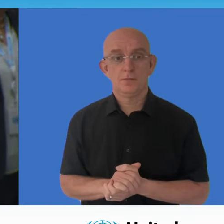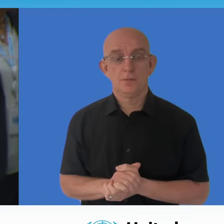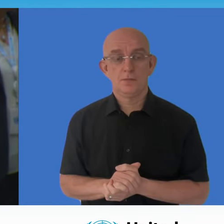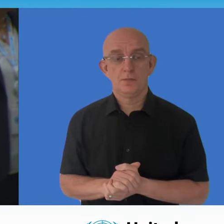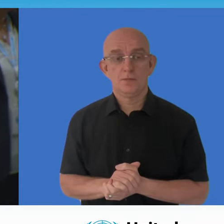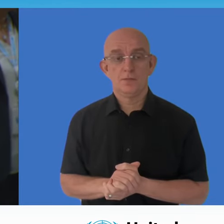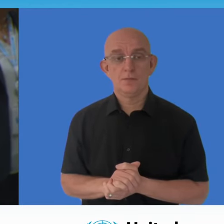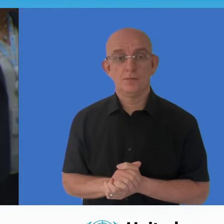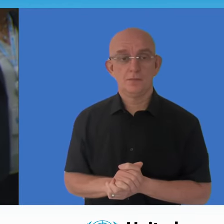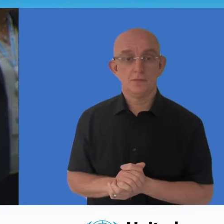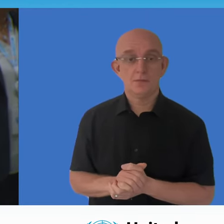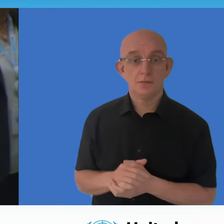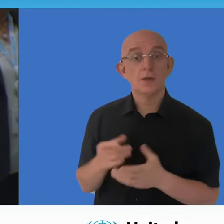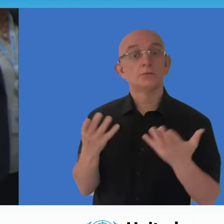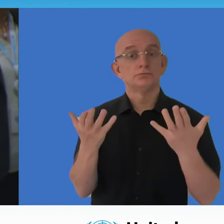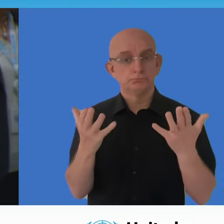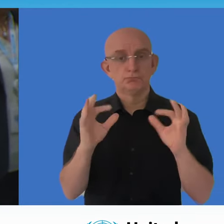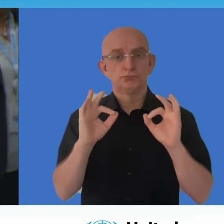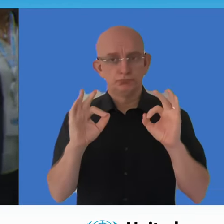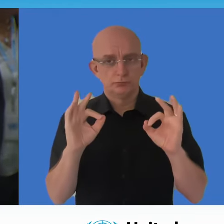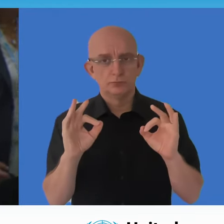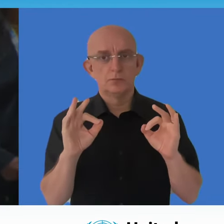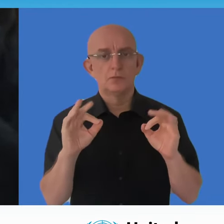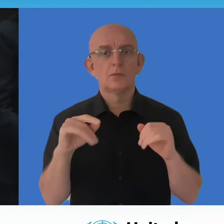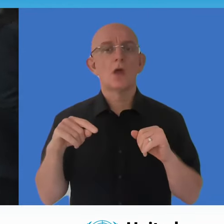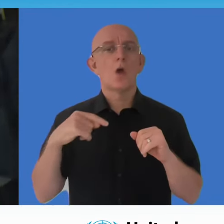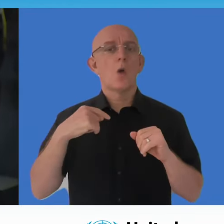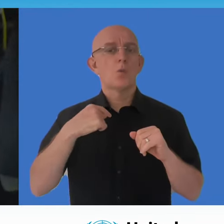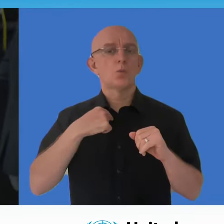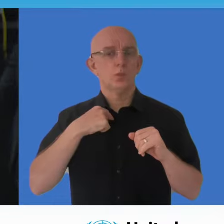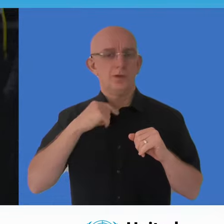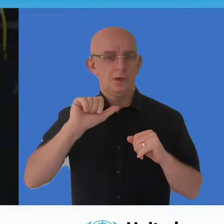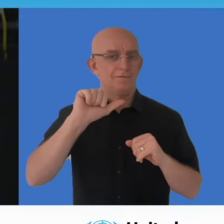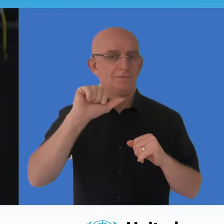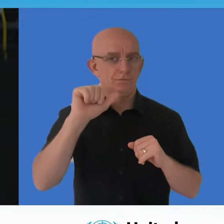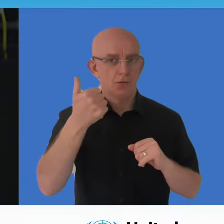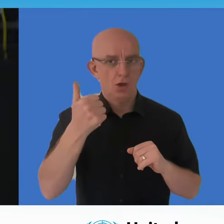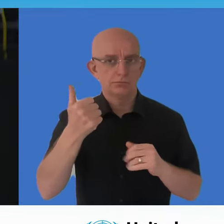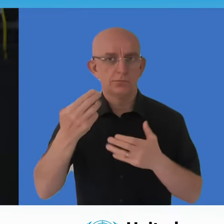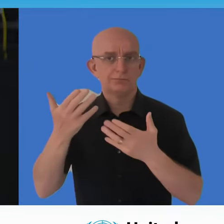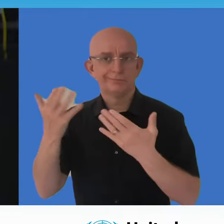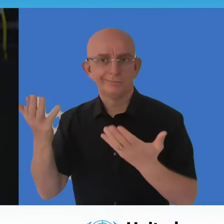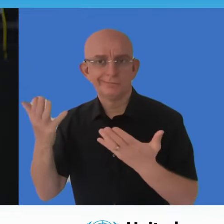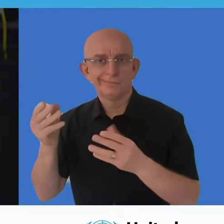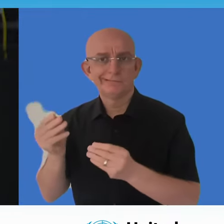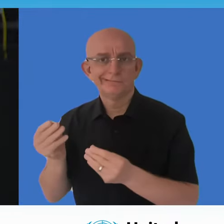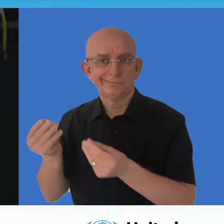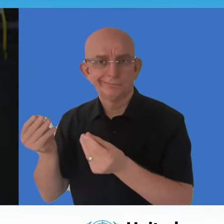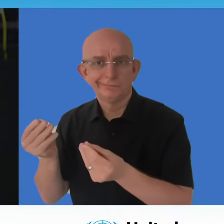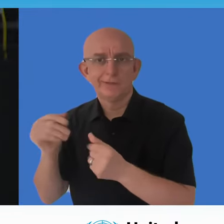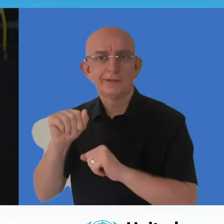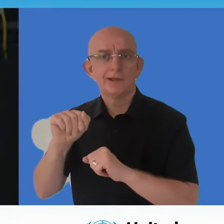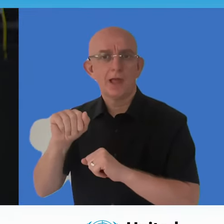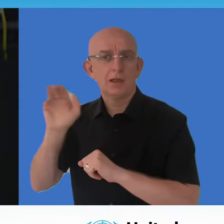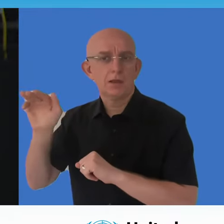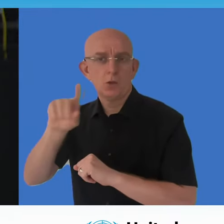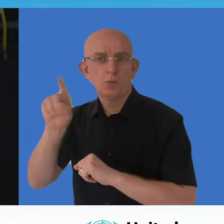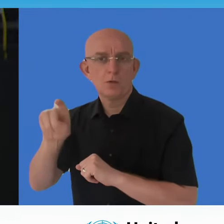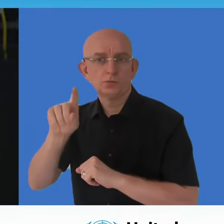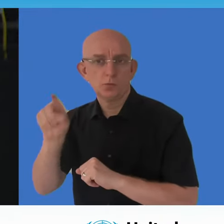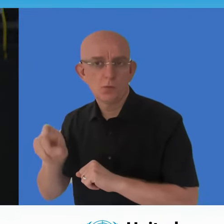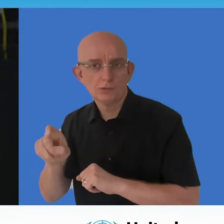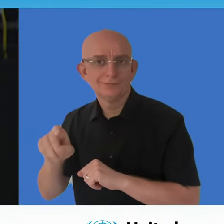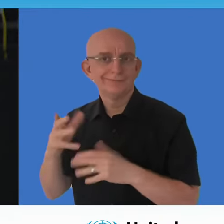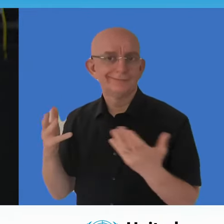them work very hard on amplifying youth voices and building resilience for poverty reduction.